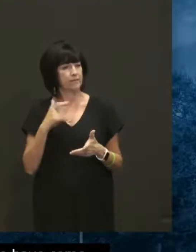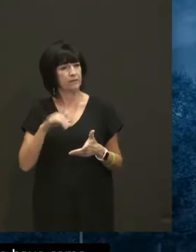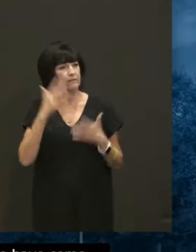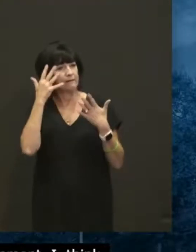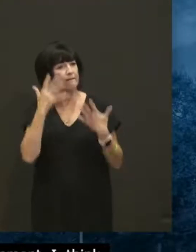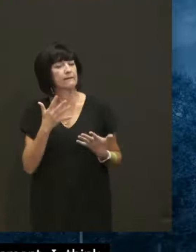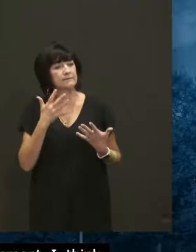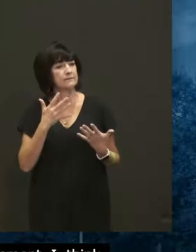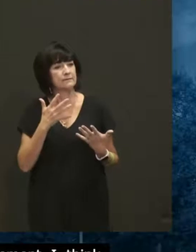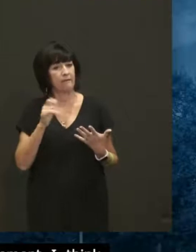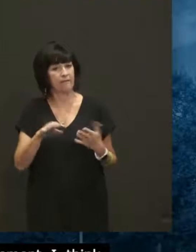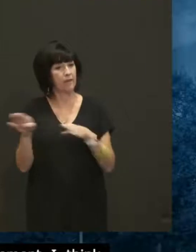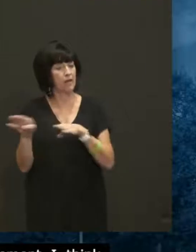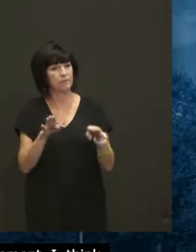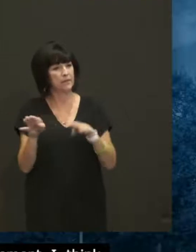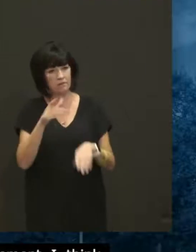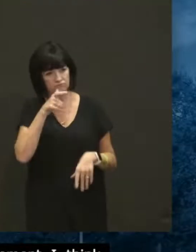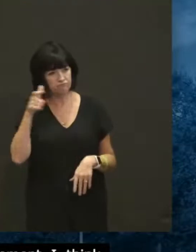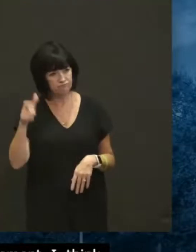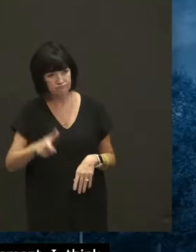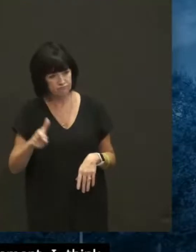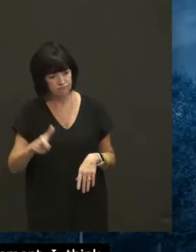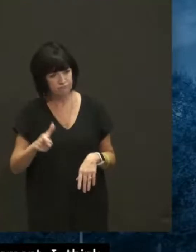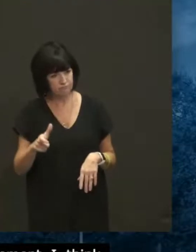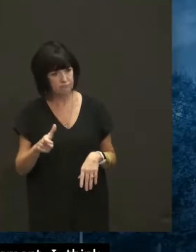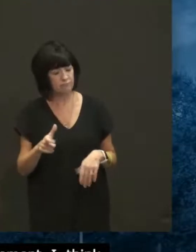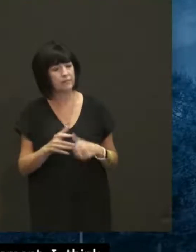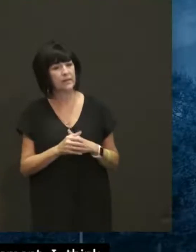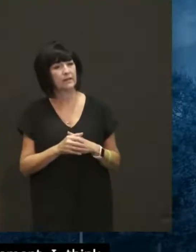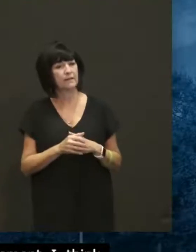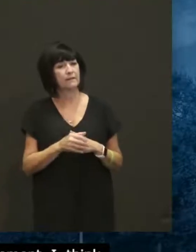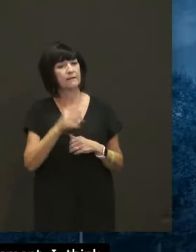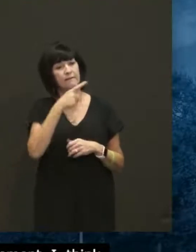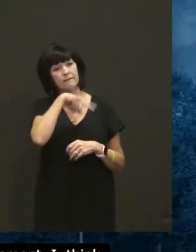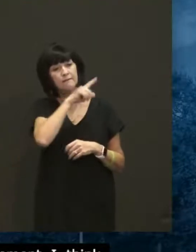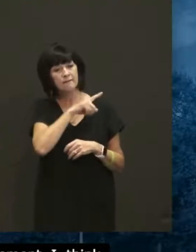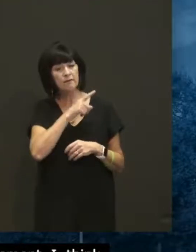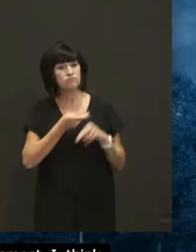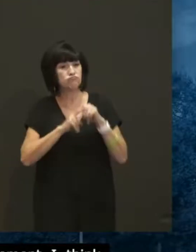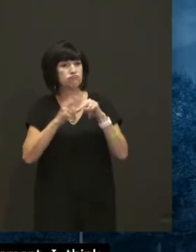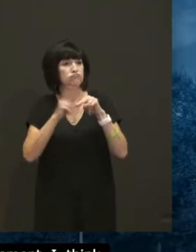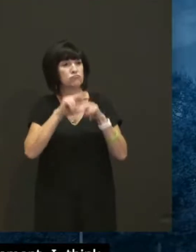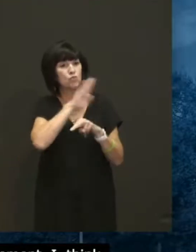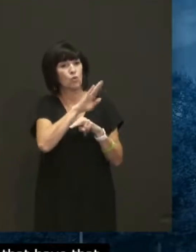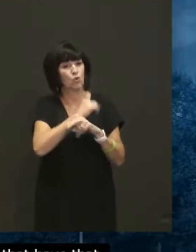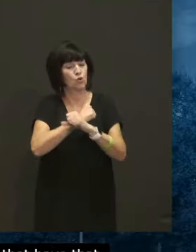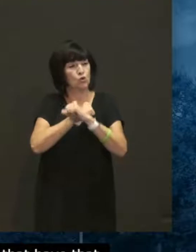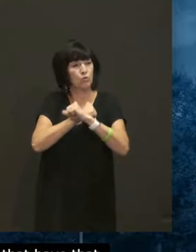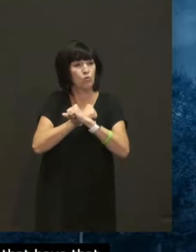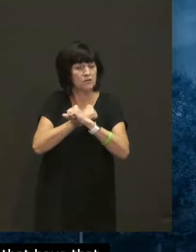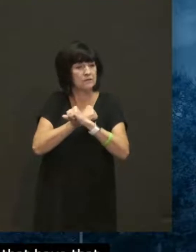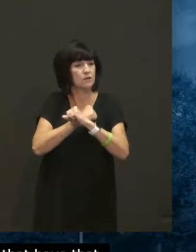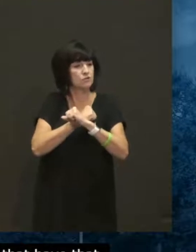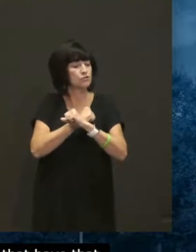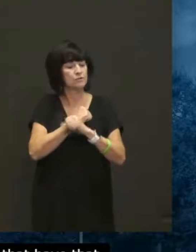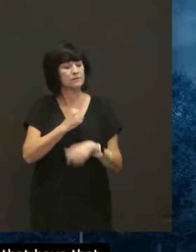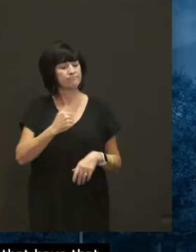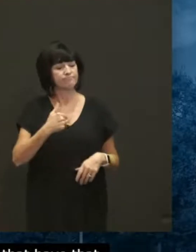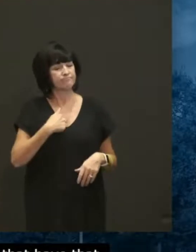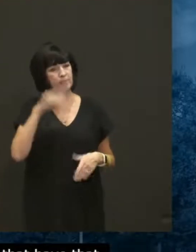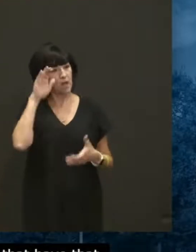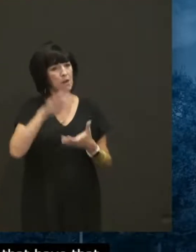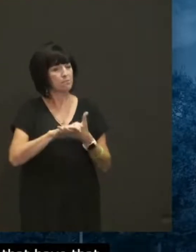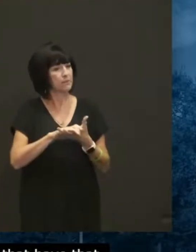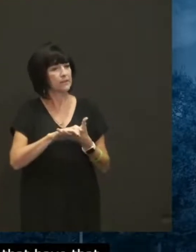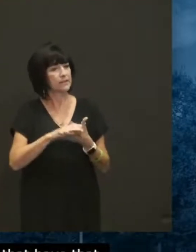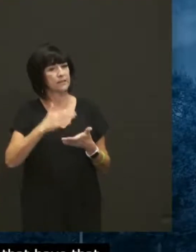that kind of feeling. And I believe, and it's my approach has always been to